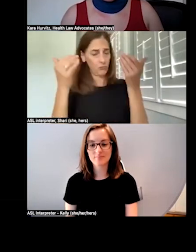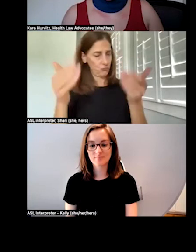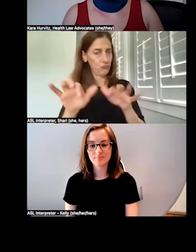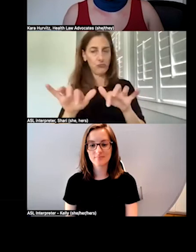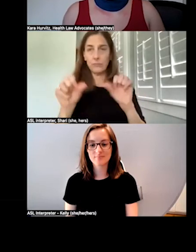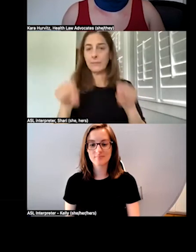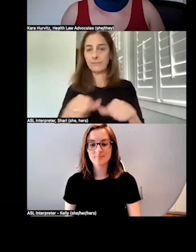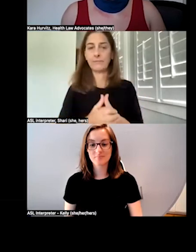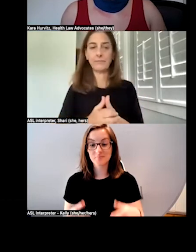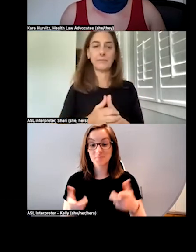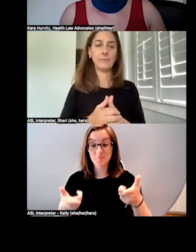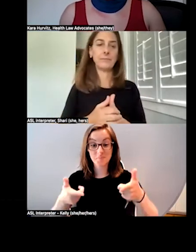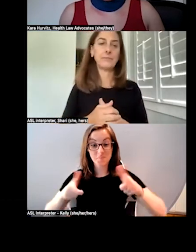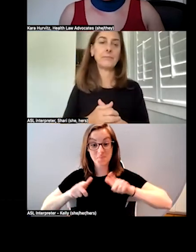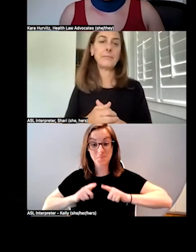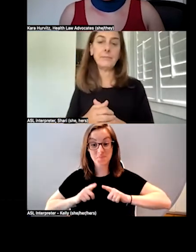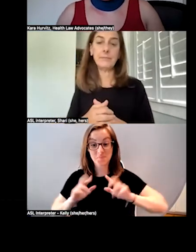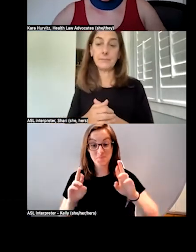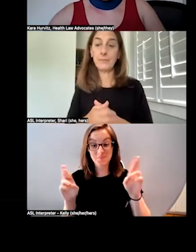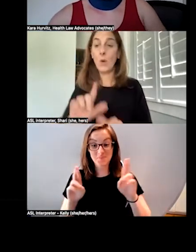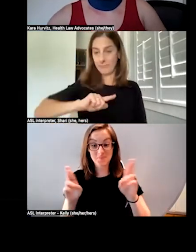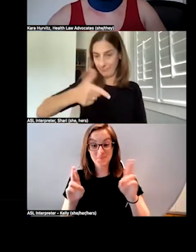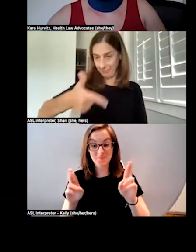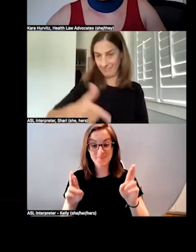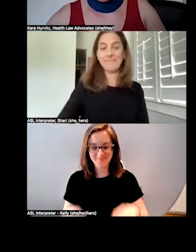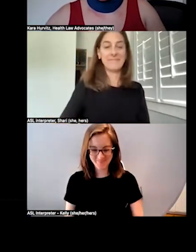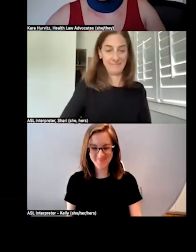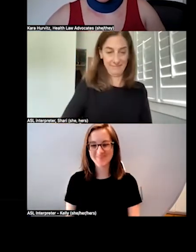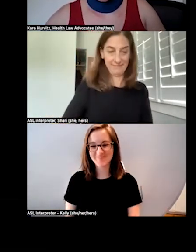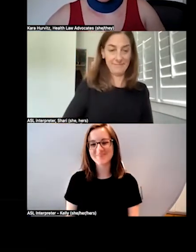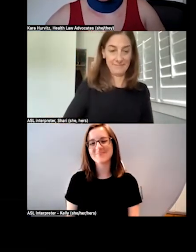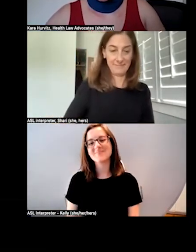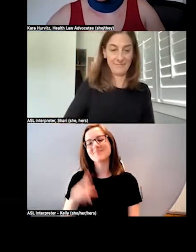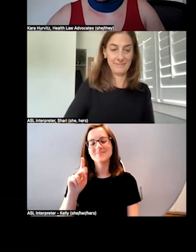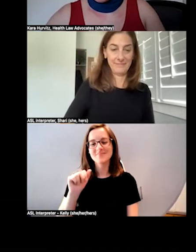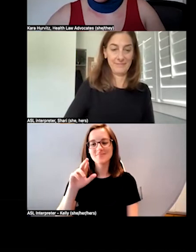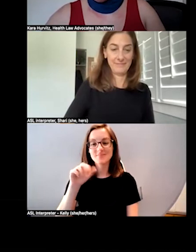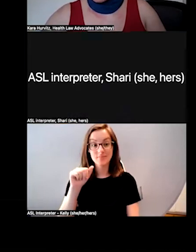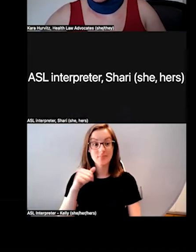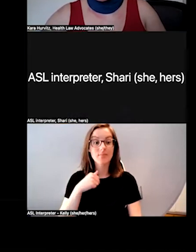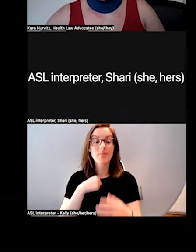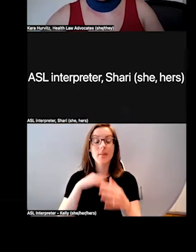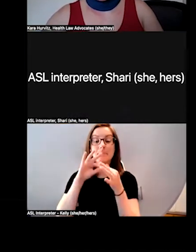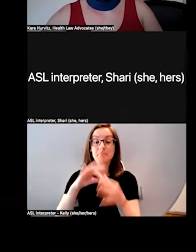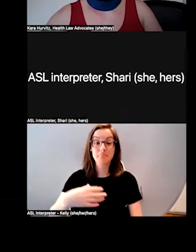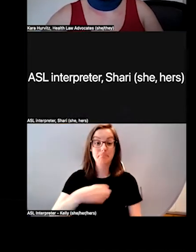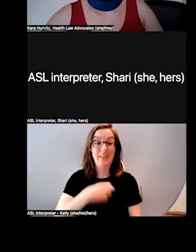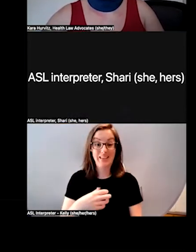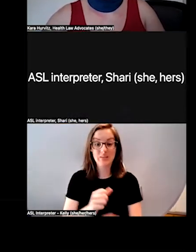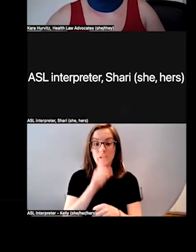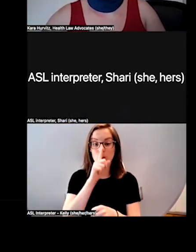now. Okay, so the main thing about appeals that I want to make sure folks are aware of, and this sort of